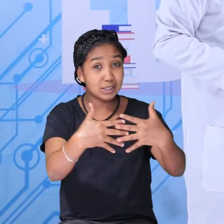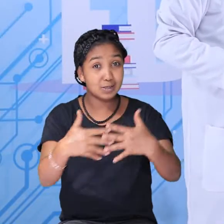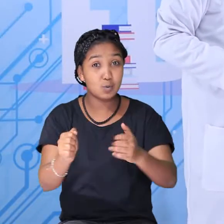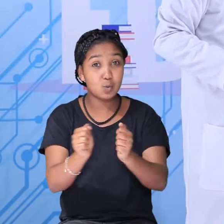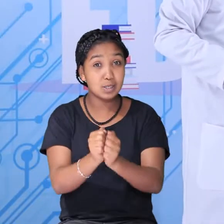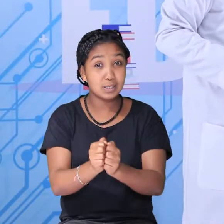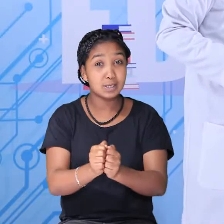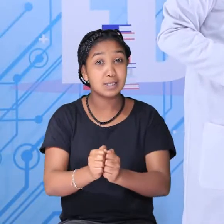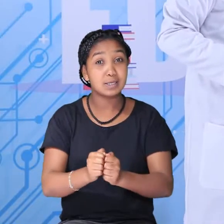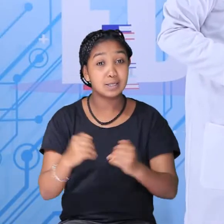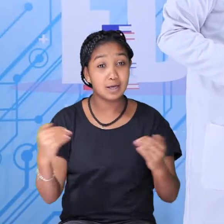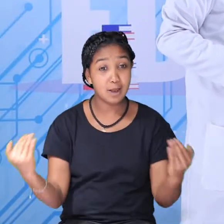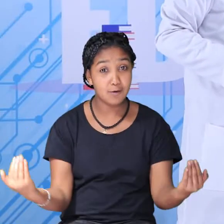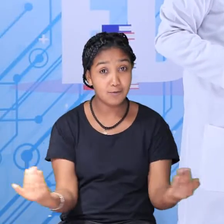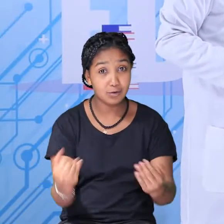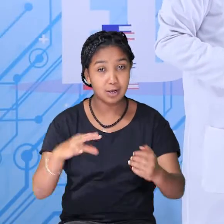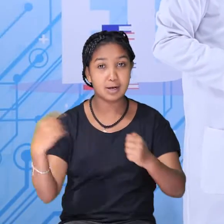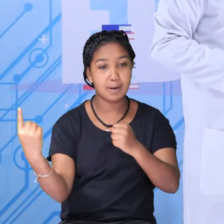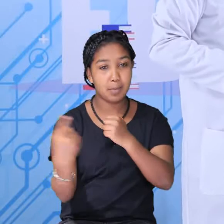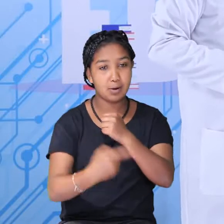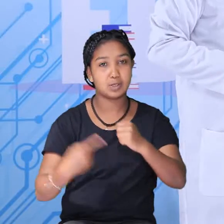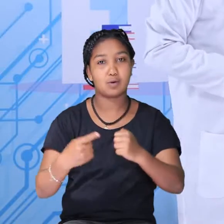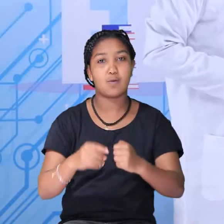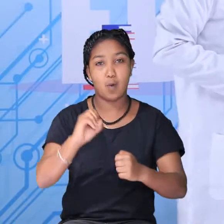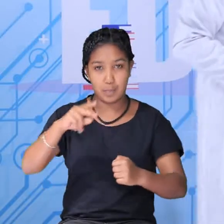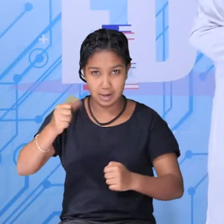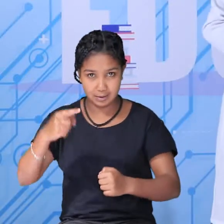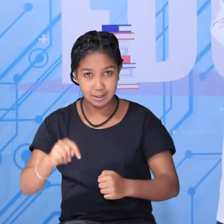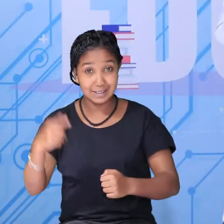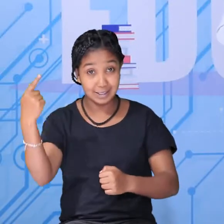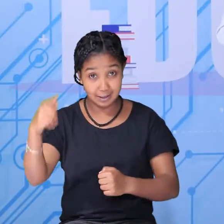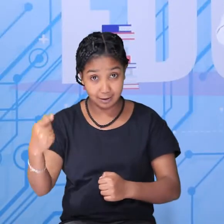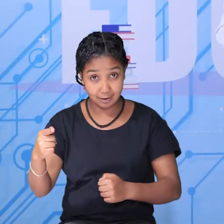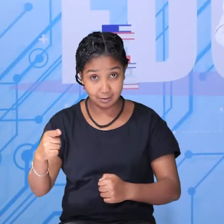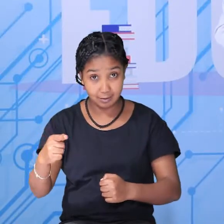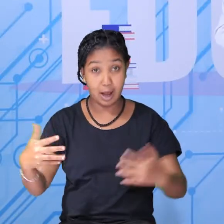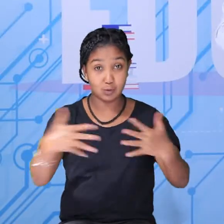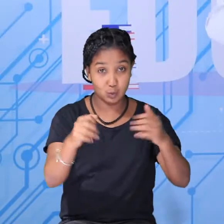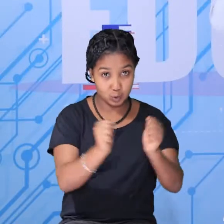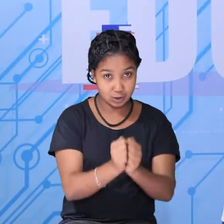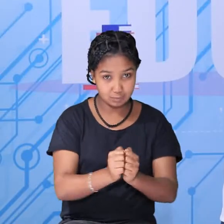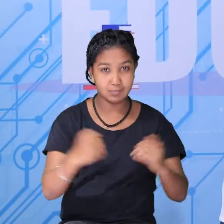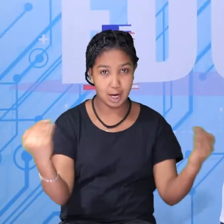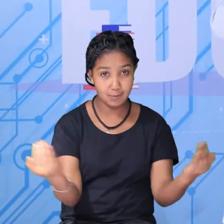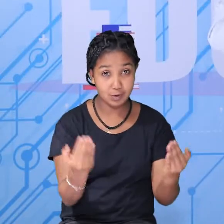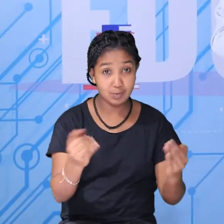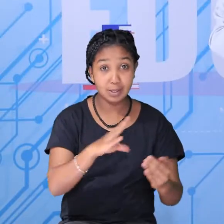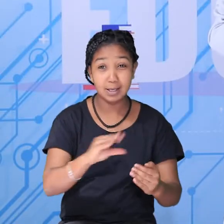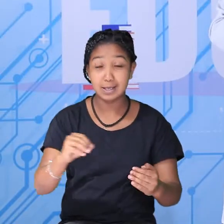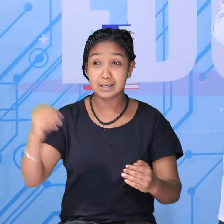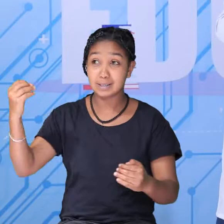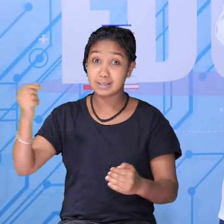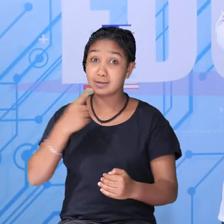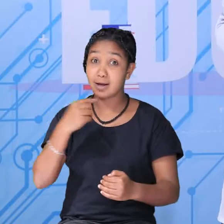with the reinforcer and the punisher operants. The green lights is associated with reinforcement